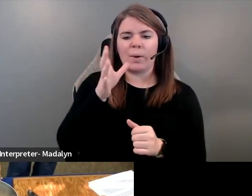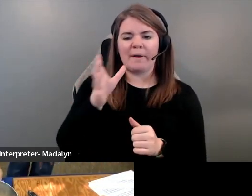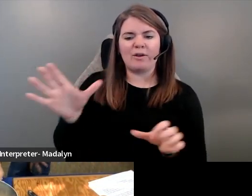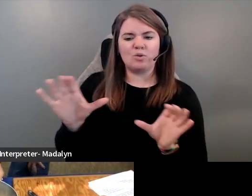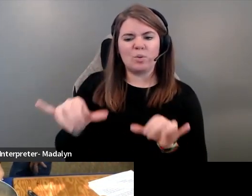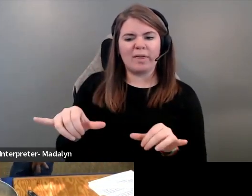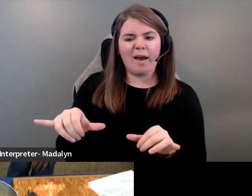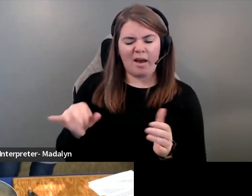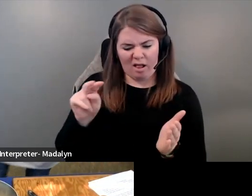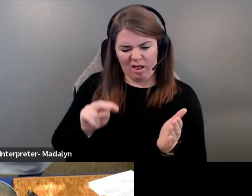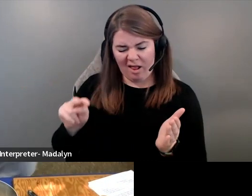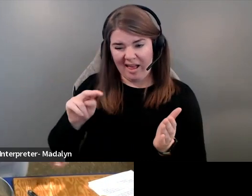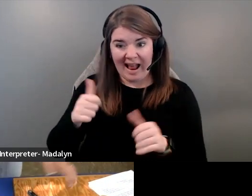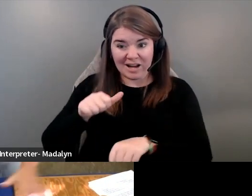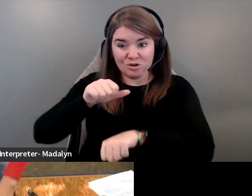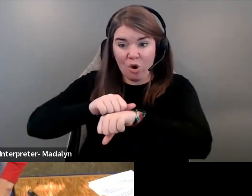It's not cooking.